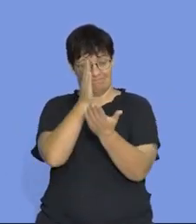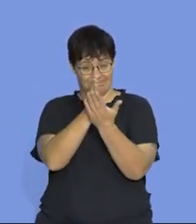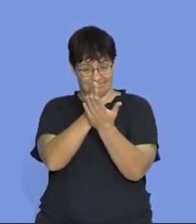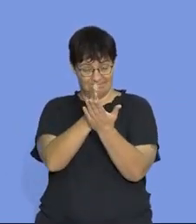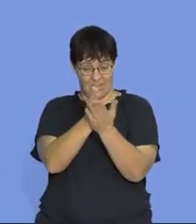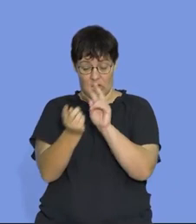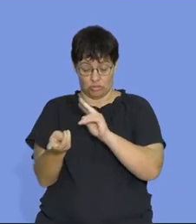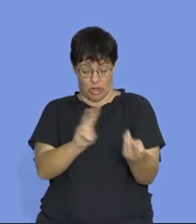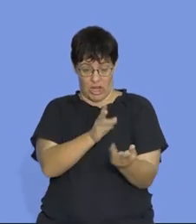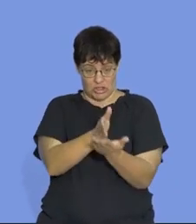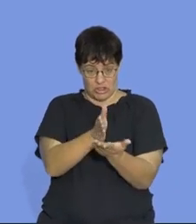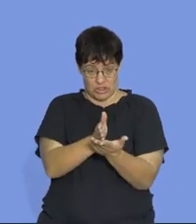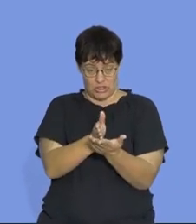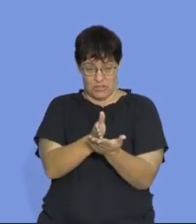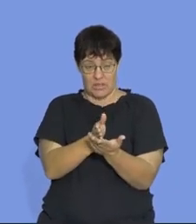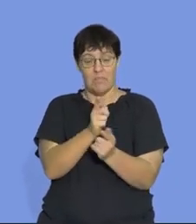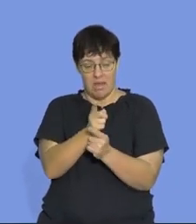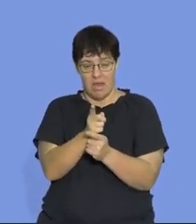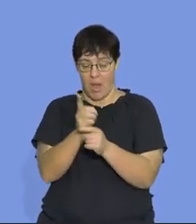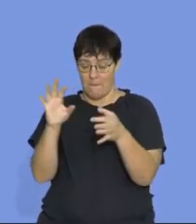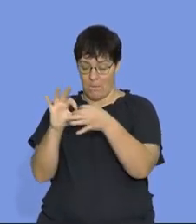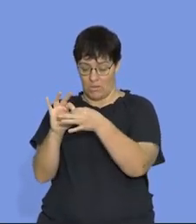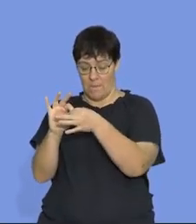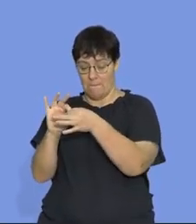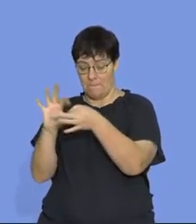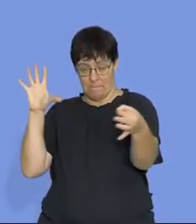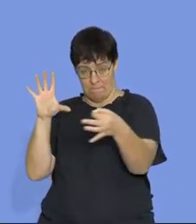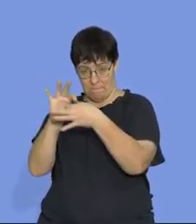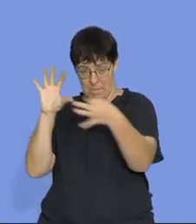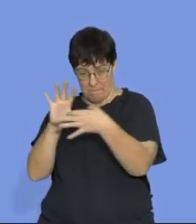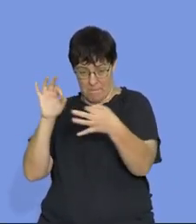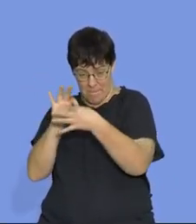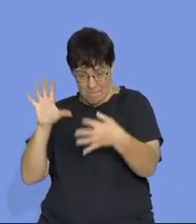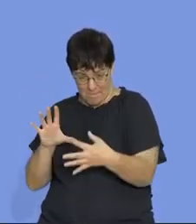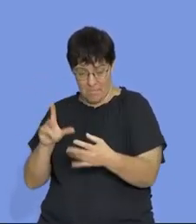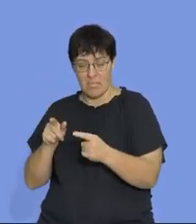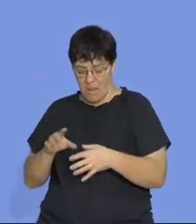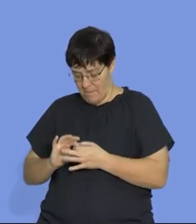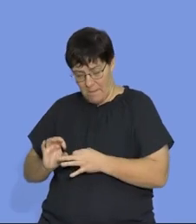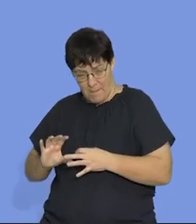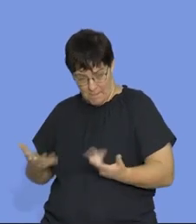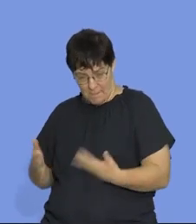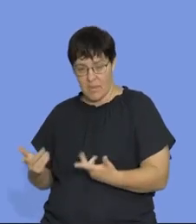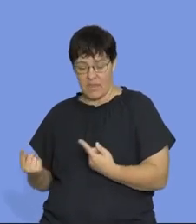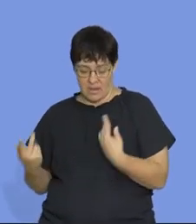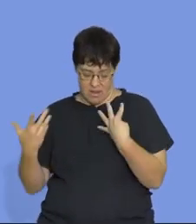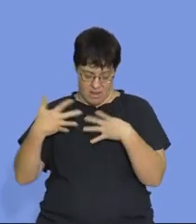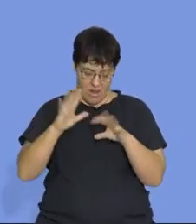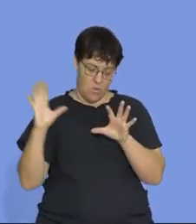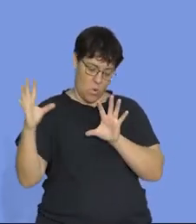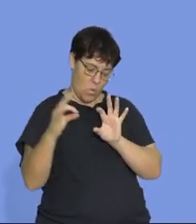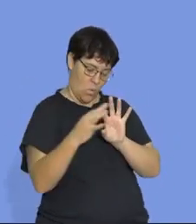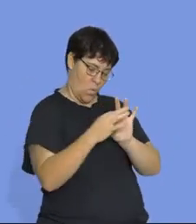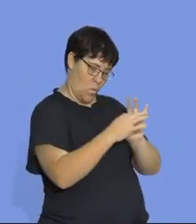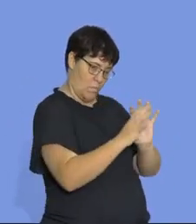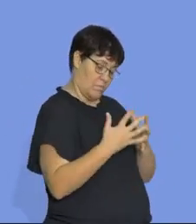saying that the existing bonds are quickly being broken, and at the same time we are starting to form new substances. And as